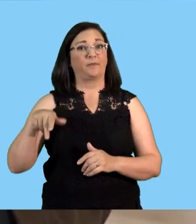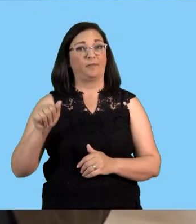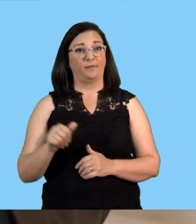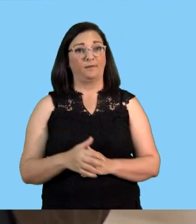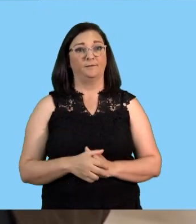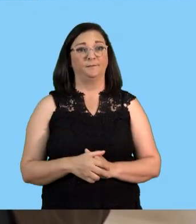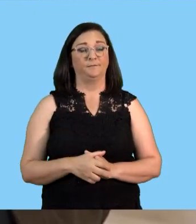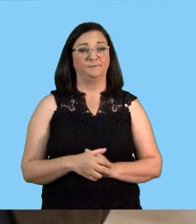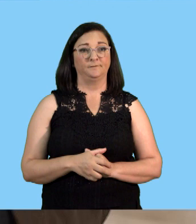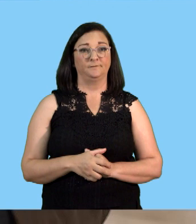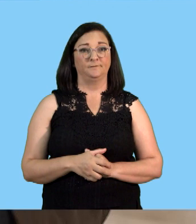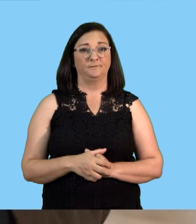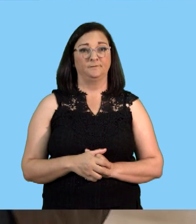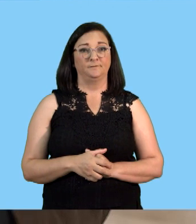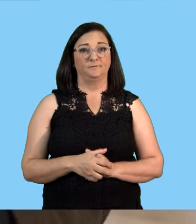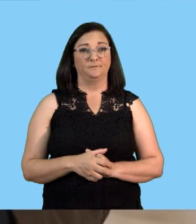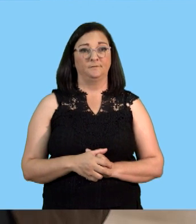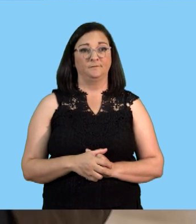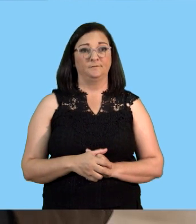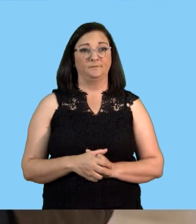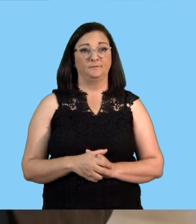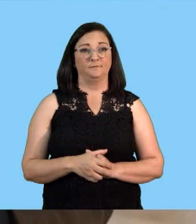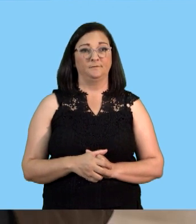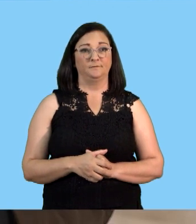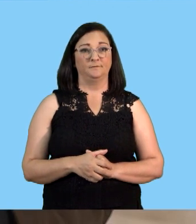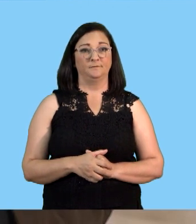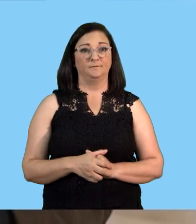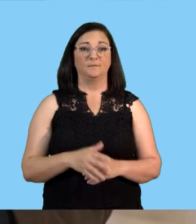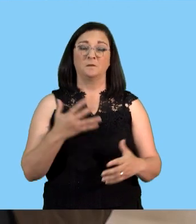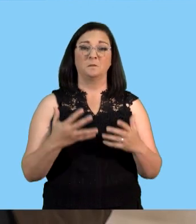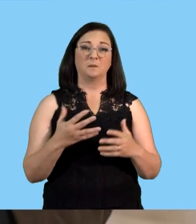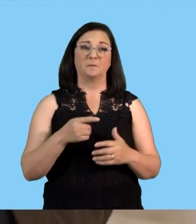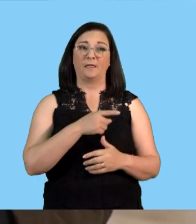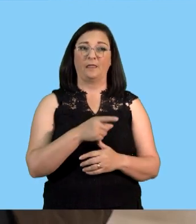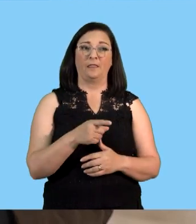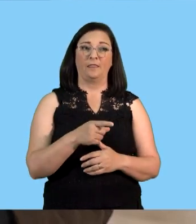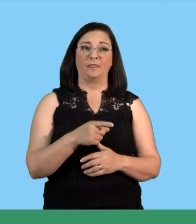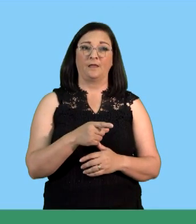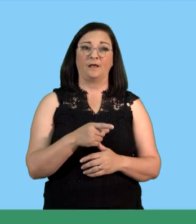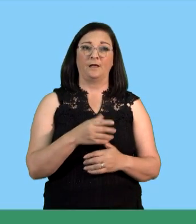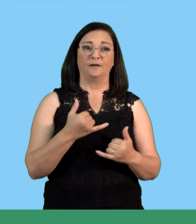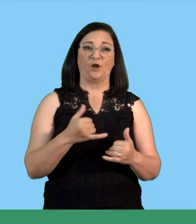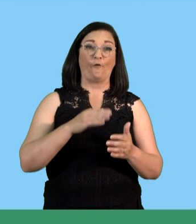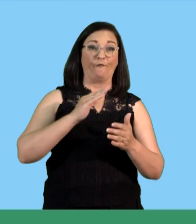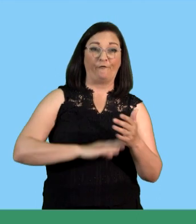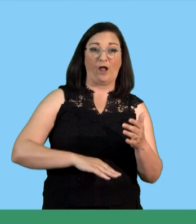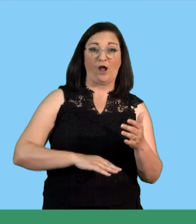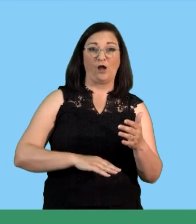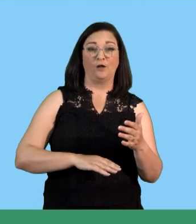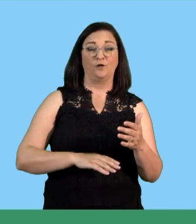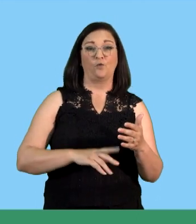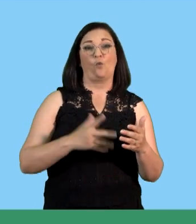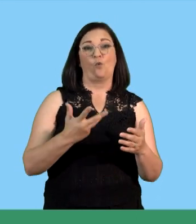CPA. So what are those penalties? Right, a contract may be rendered void, or a fine